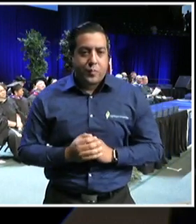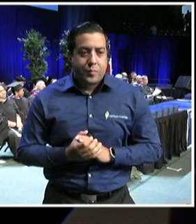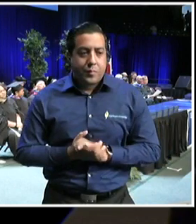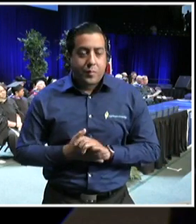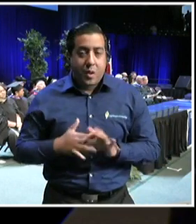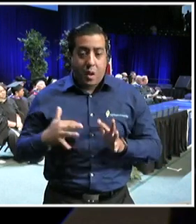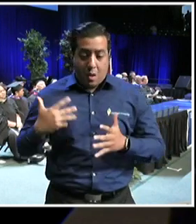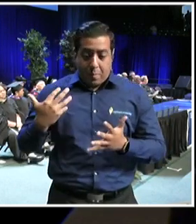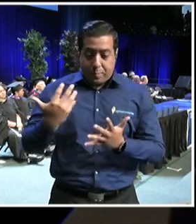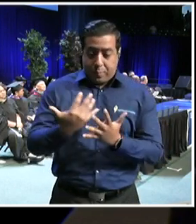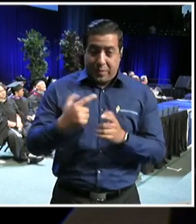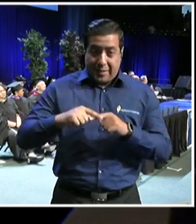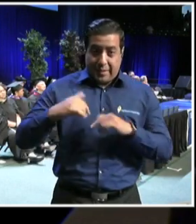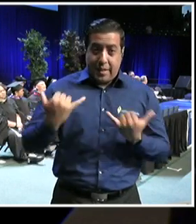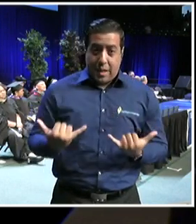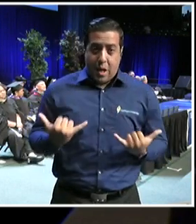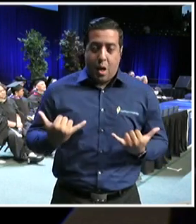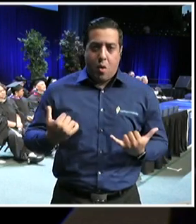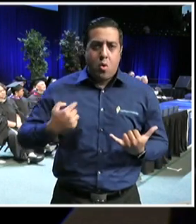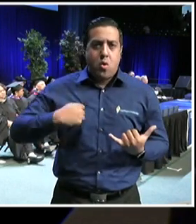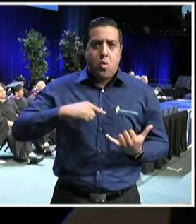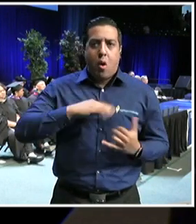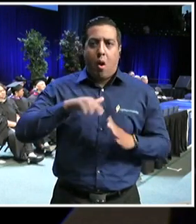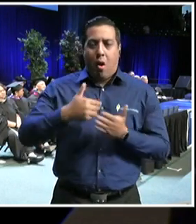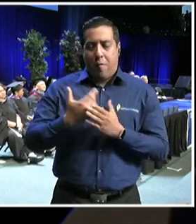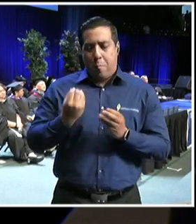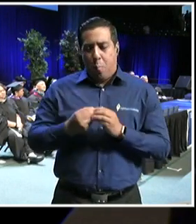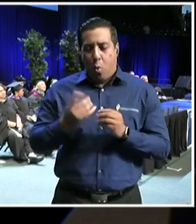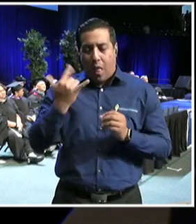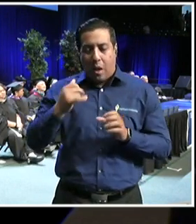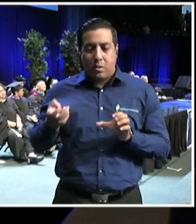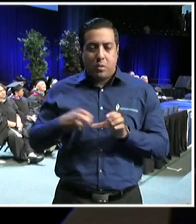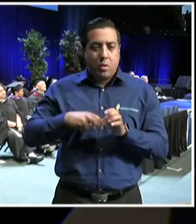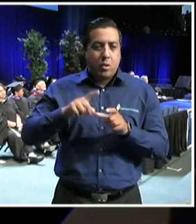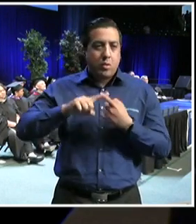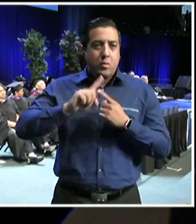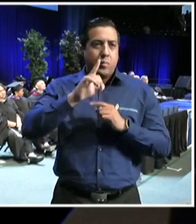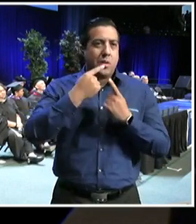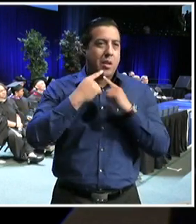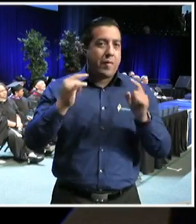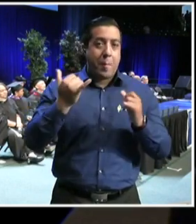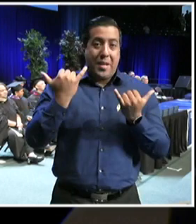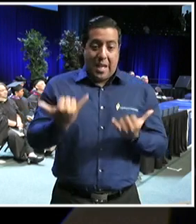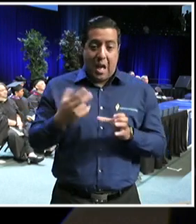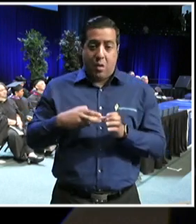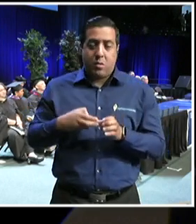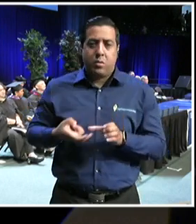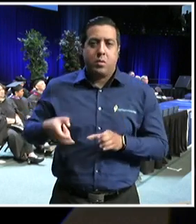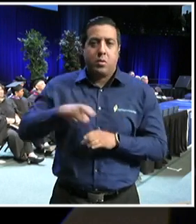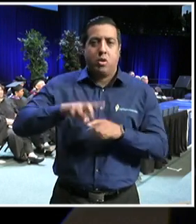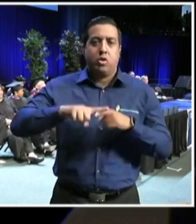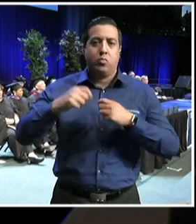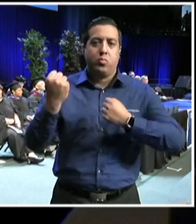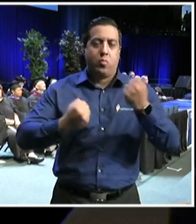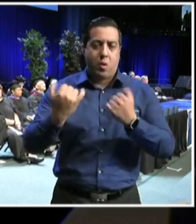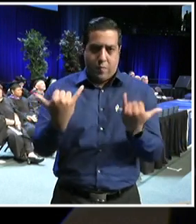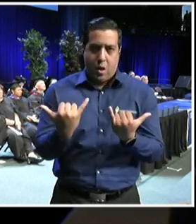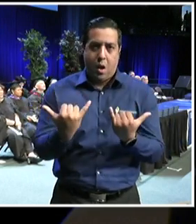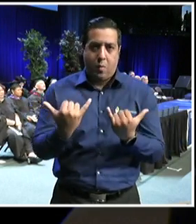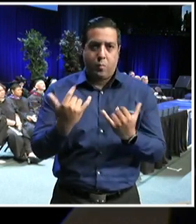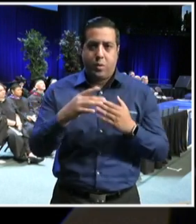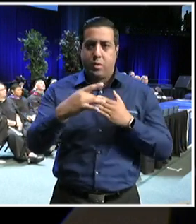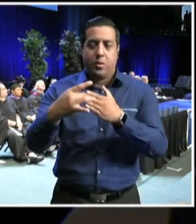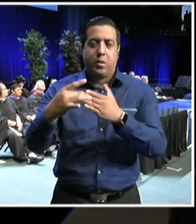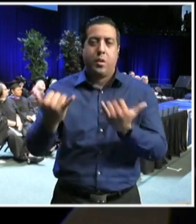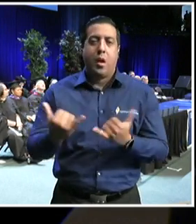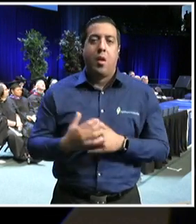Up until this point, we have been the passengers on our journey to success, but now it's time we take the wheel. 4 years